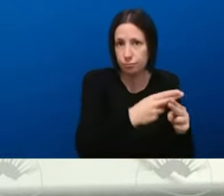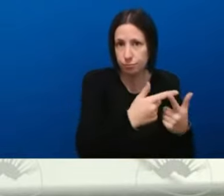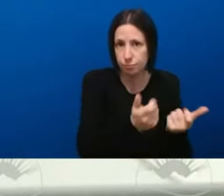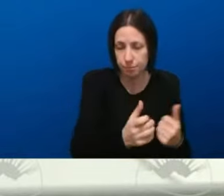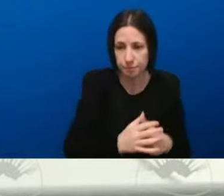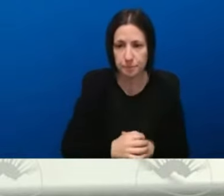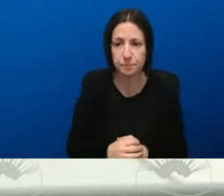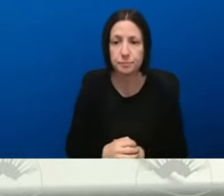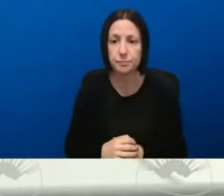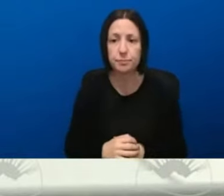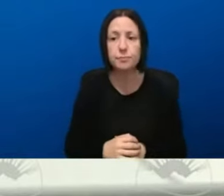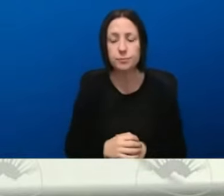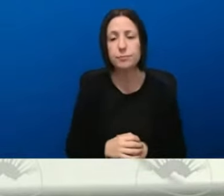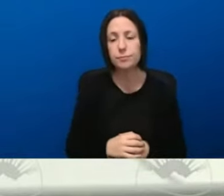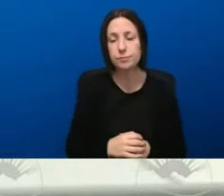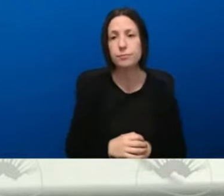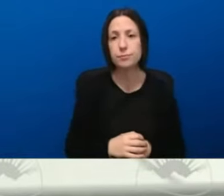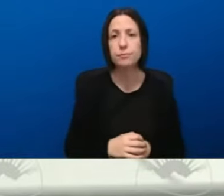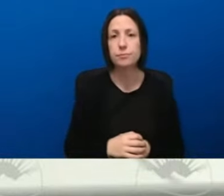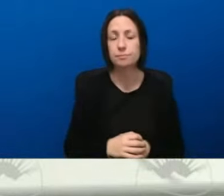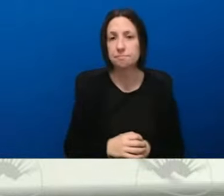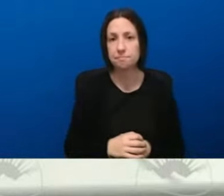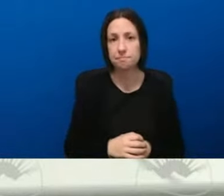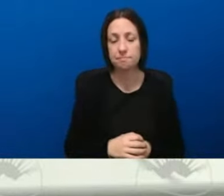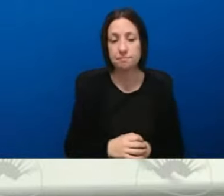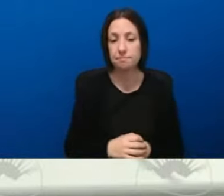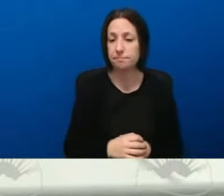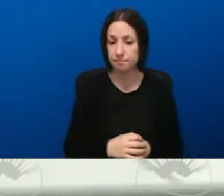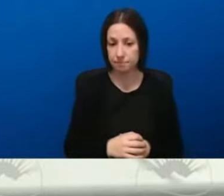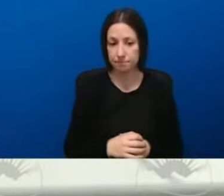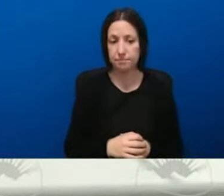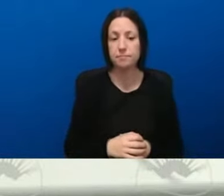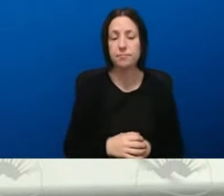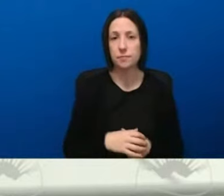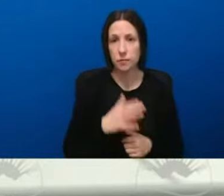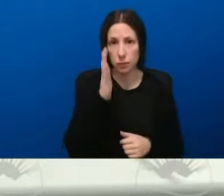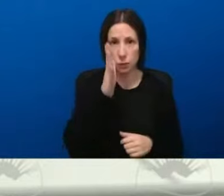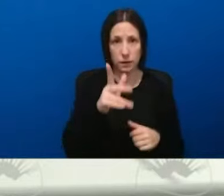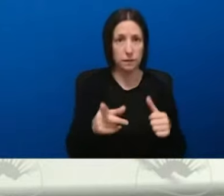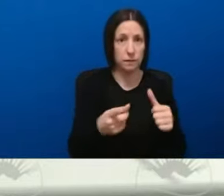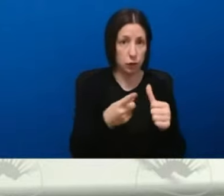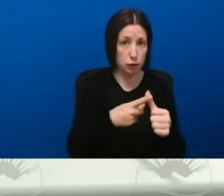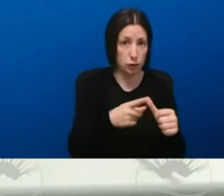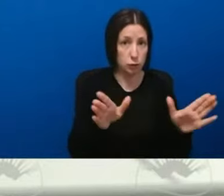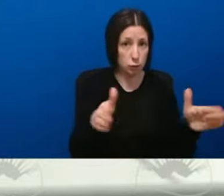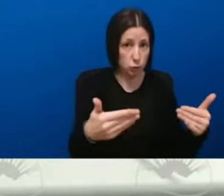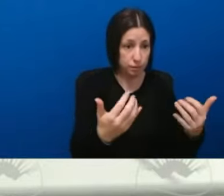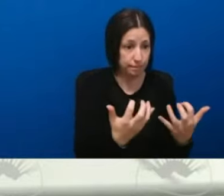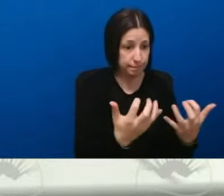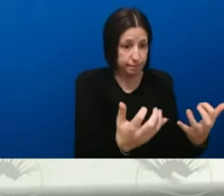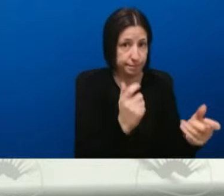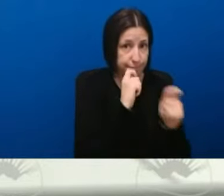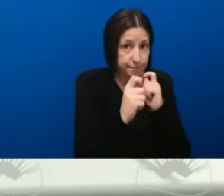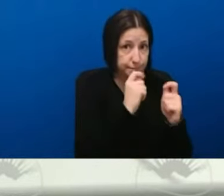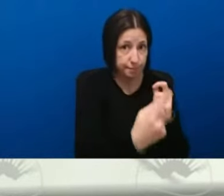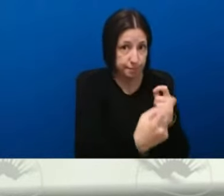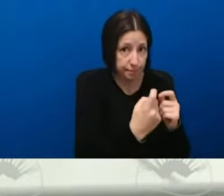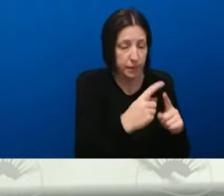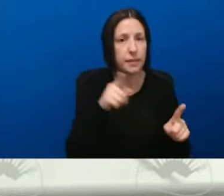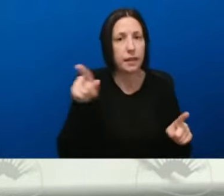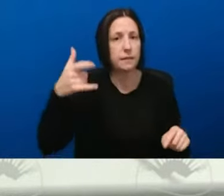and media will be limited to one question and one follow-up. We will take questions from the media in the